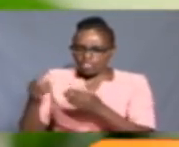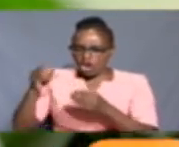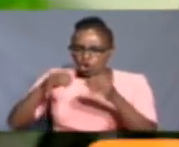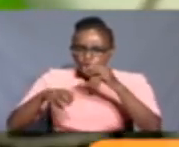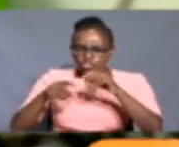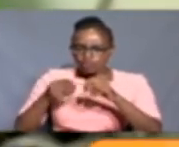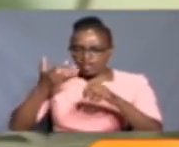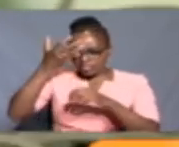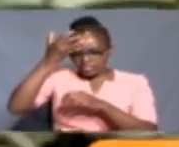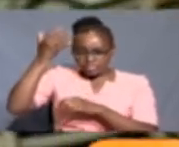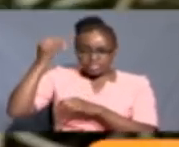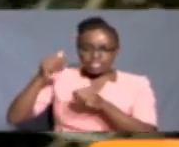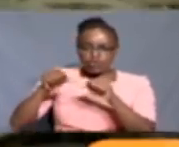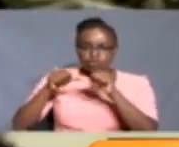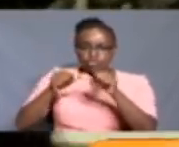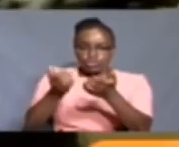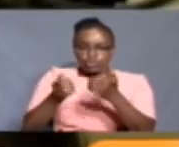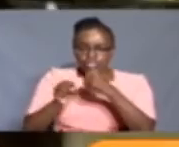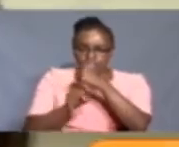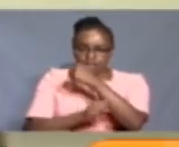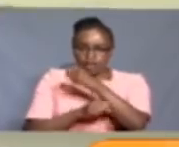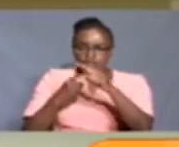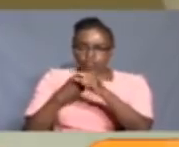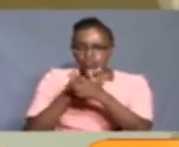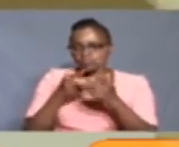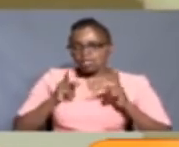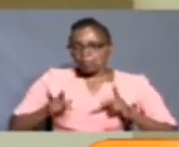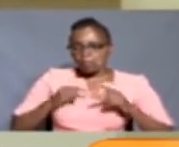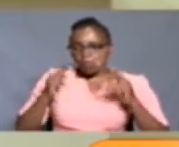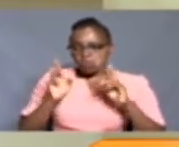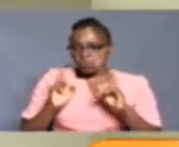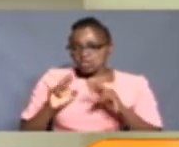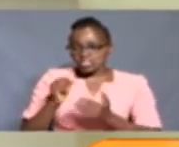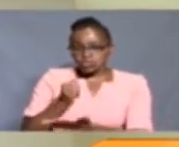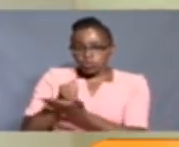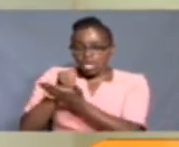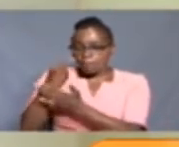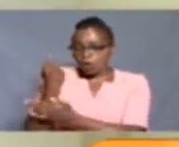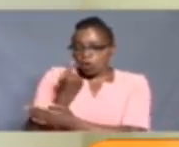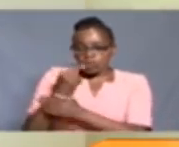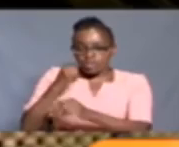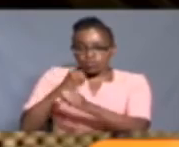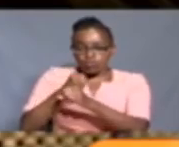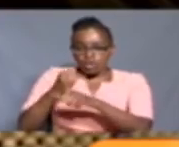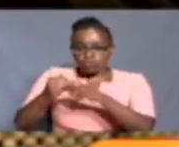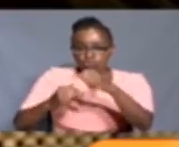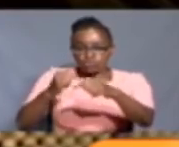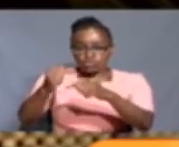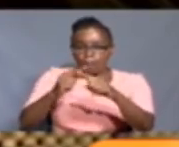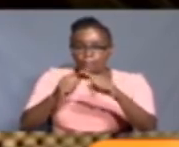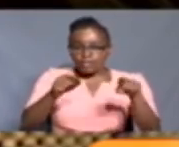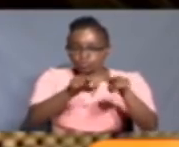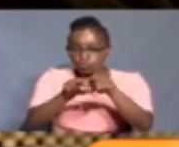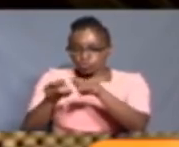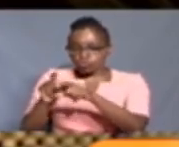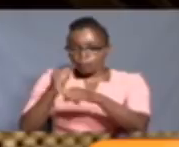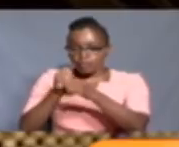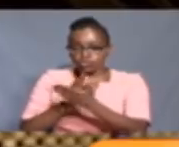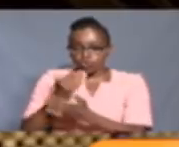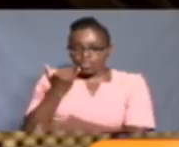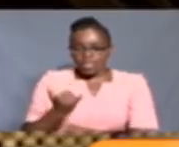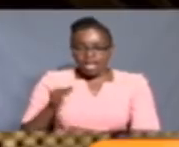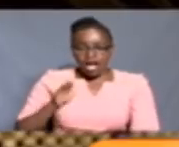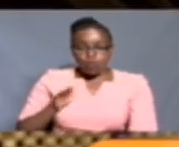the sisters still need support from well-wishers to not only keep operations going, but ensure the young women